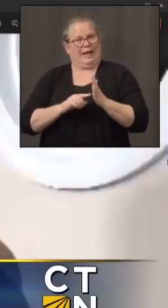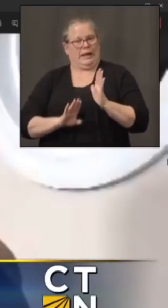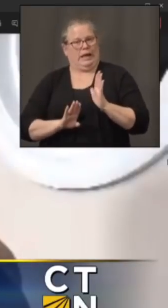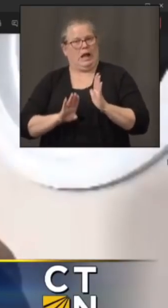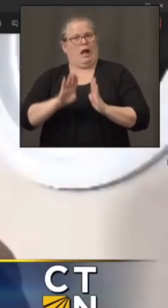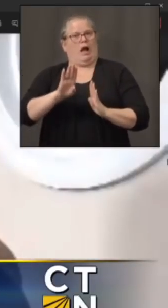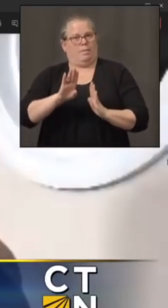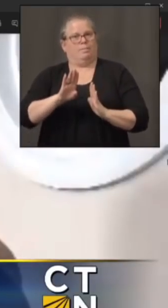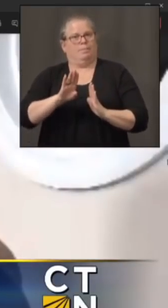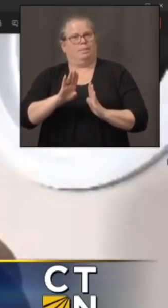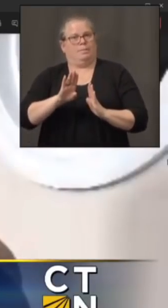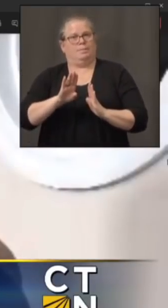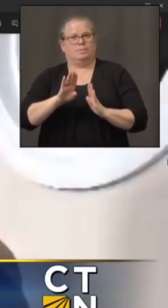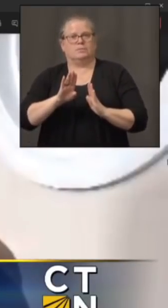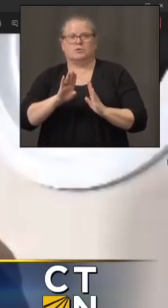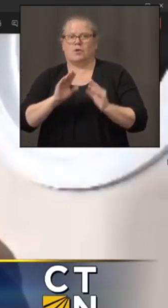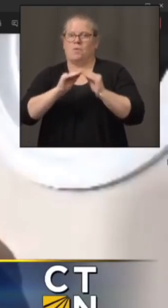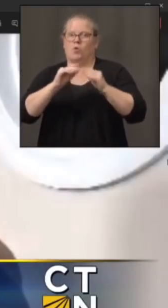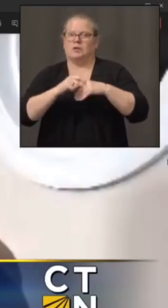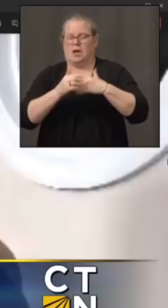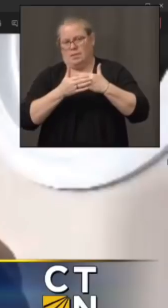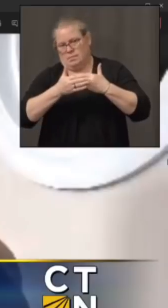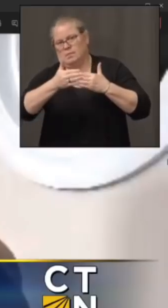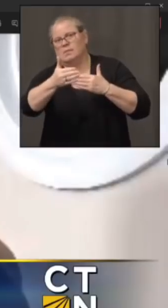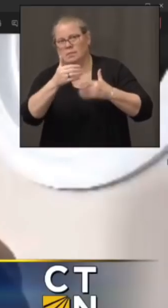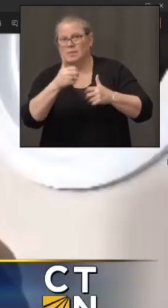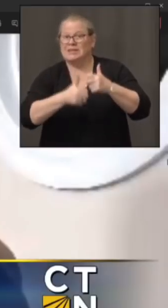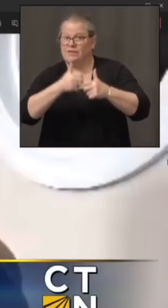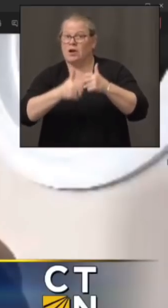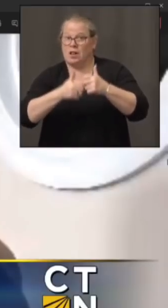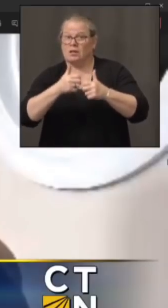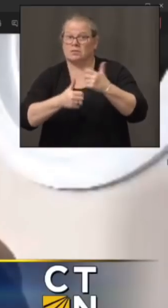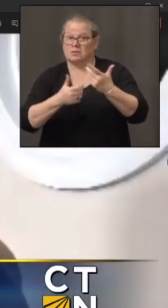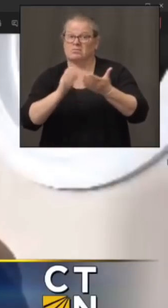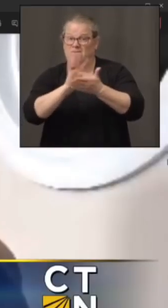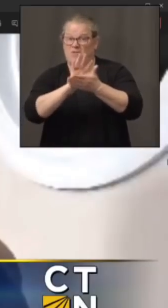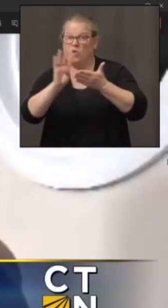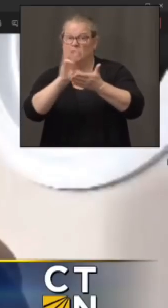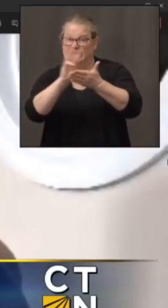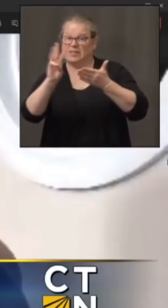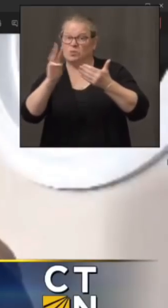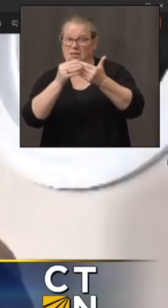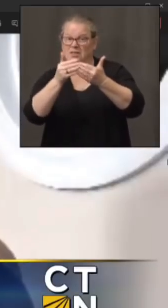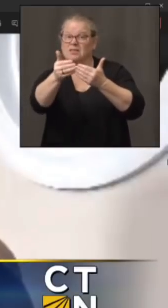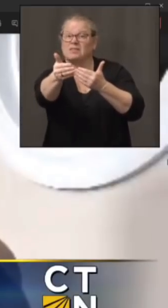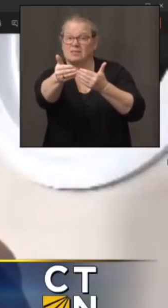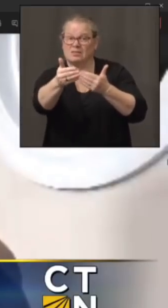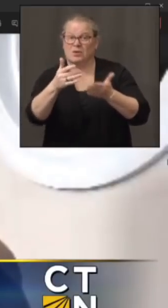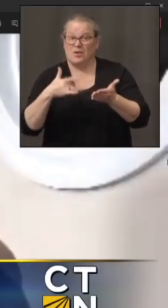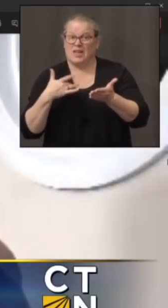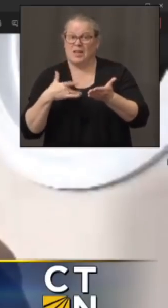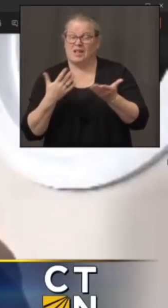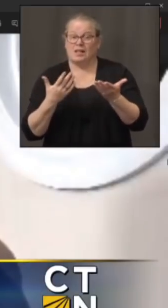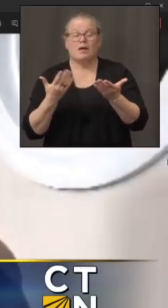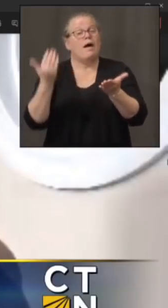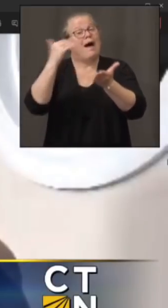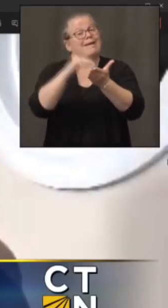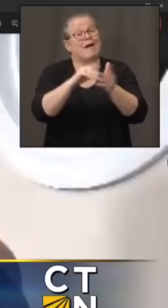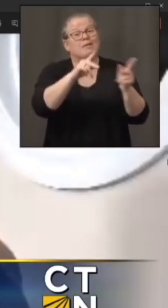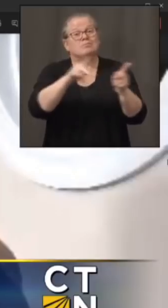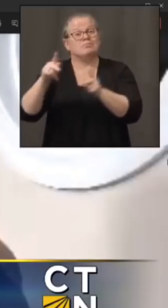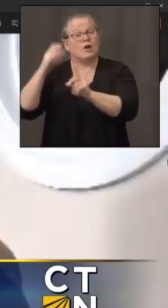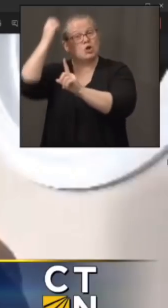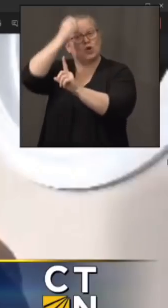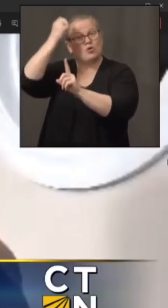right now. So we have a difficult, 4 to 6 weeks ahead of us. You look at Europe, we're about 3 to 4, I think most